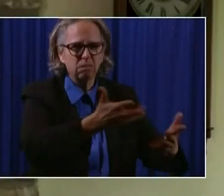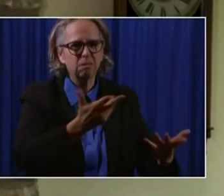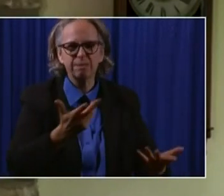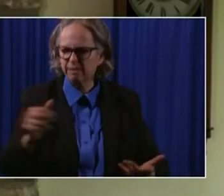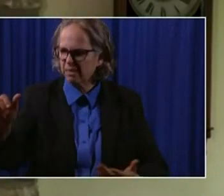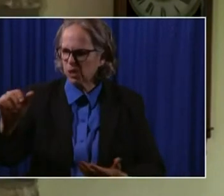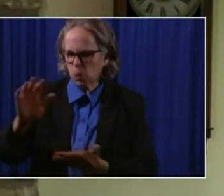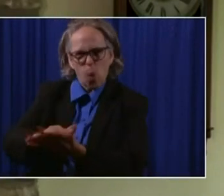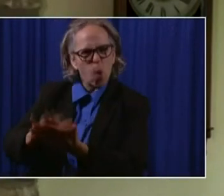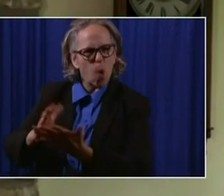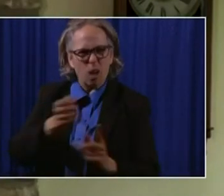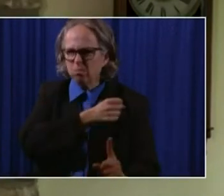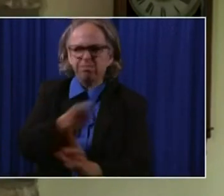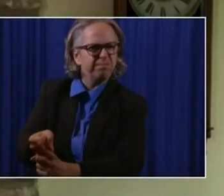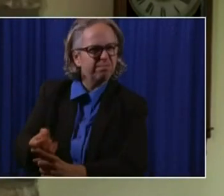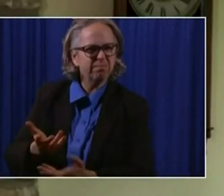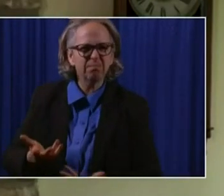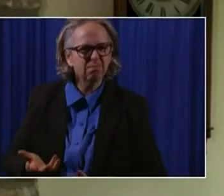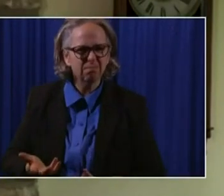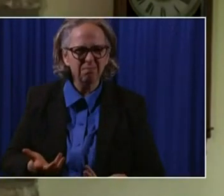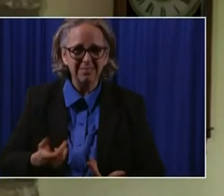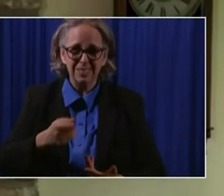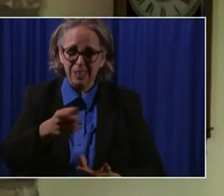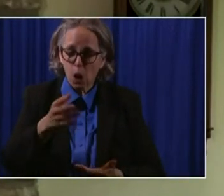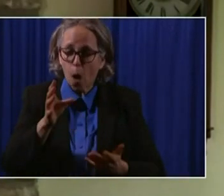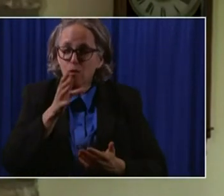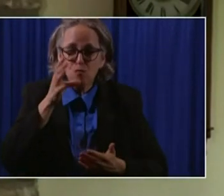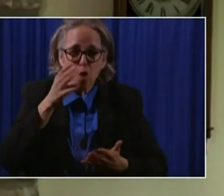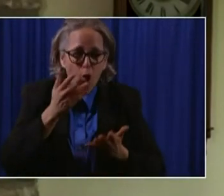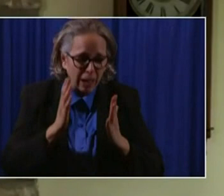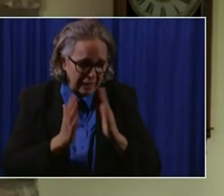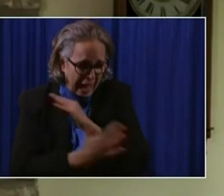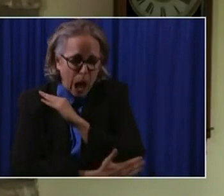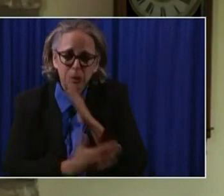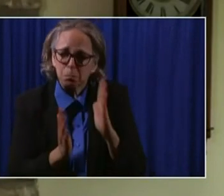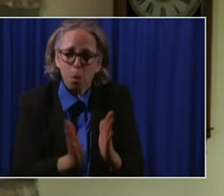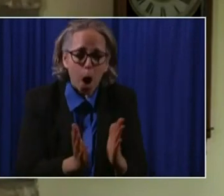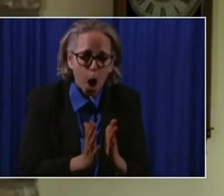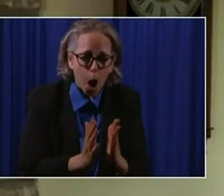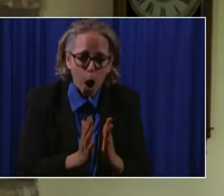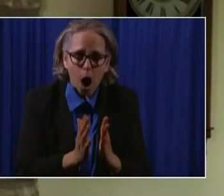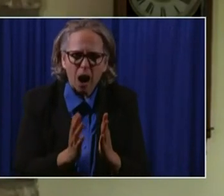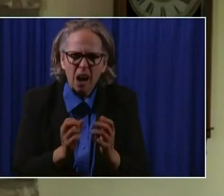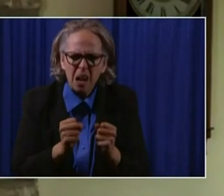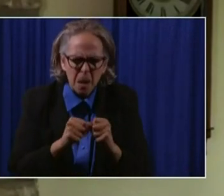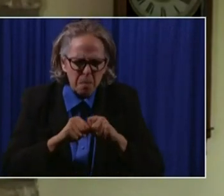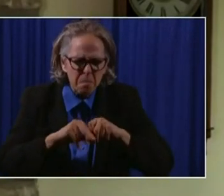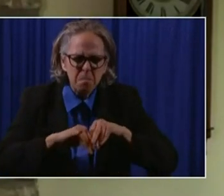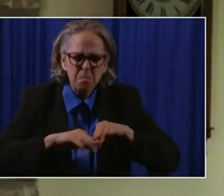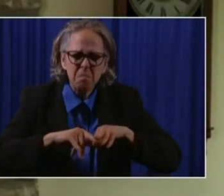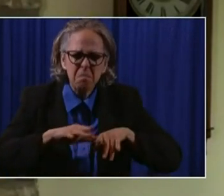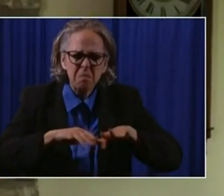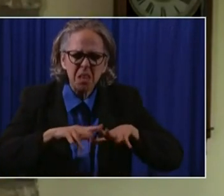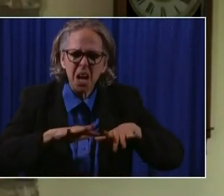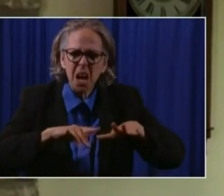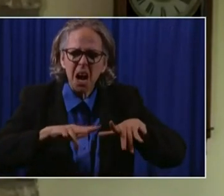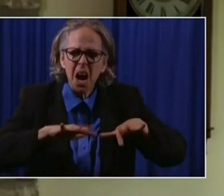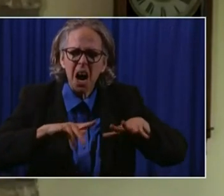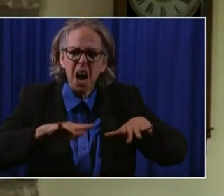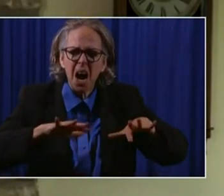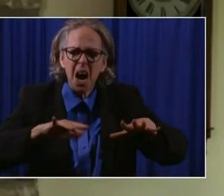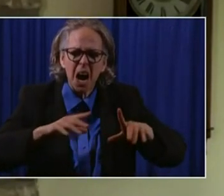county. That county can probably look at the numbers and get a pretty good idea what that spread is, get a very good